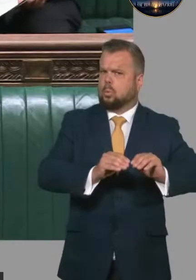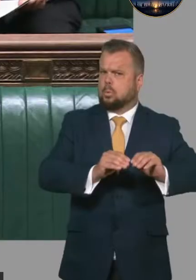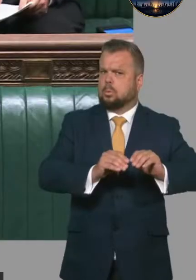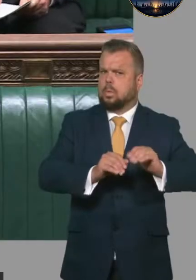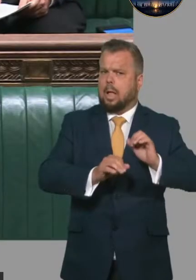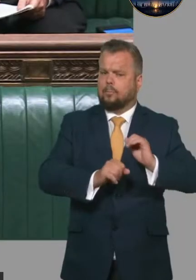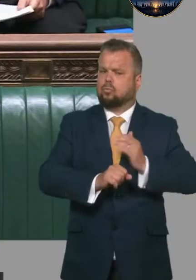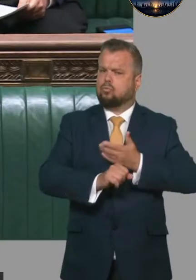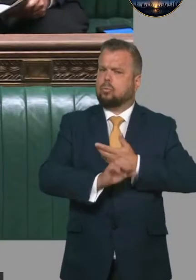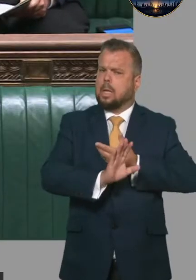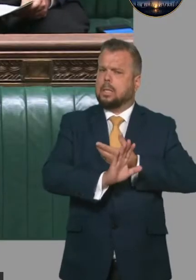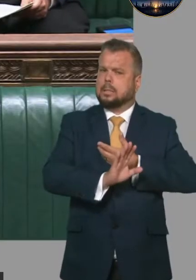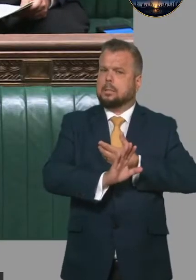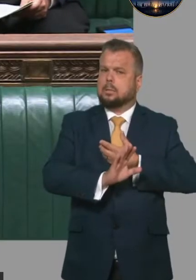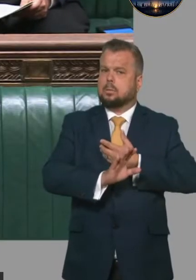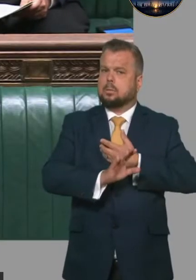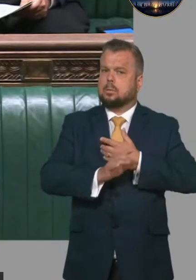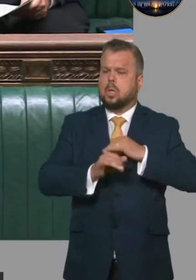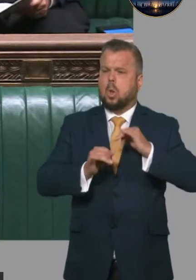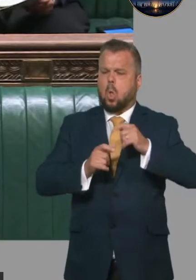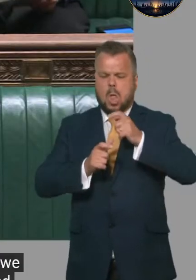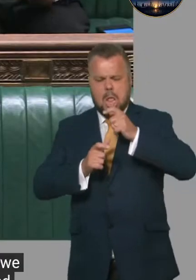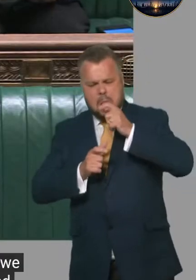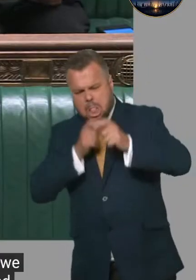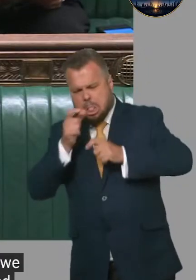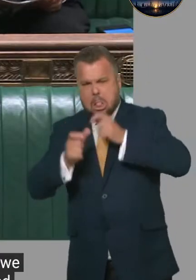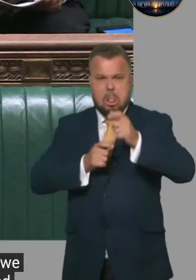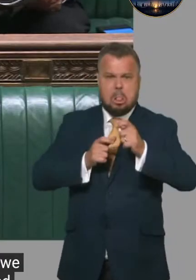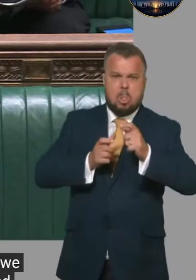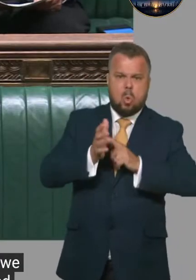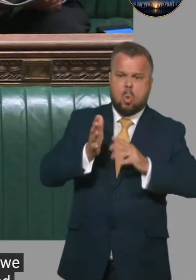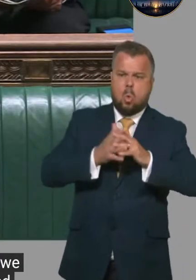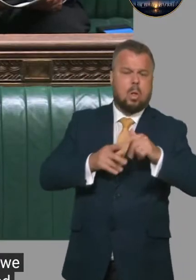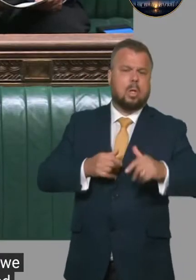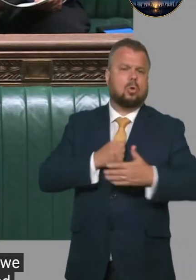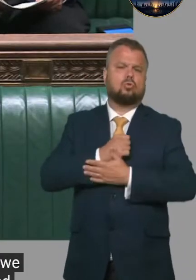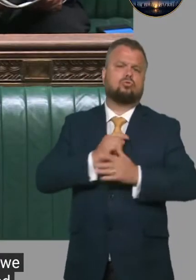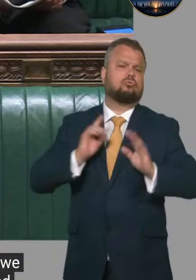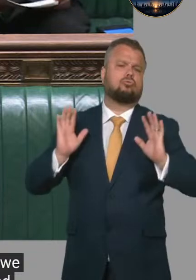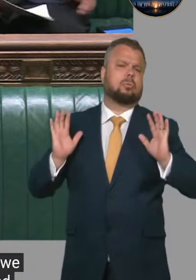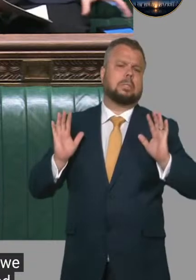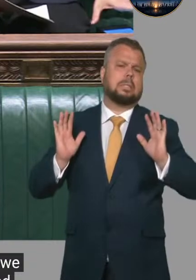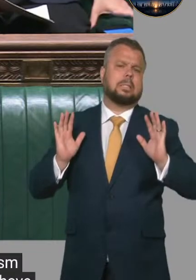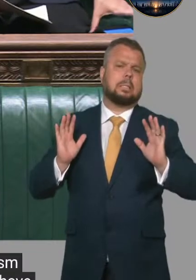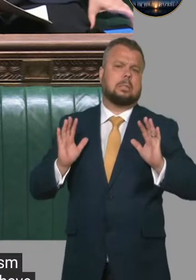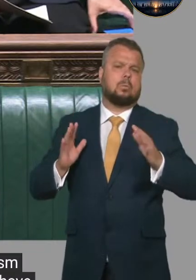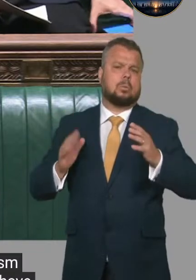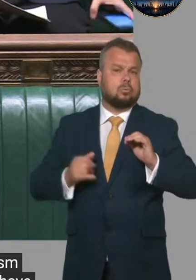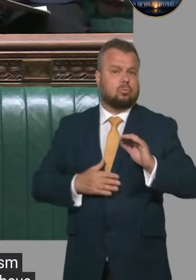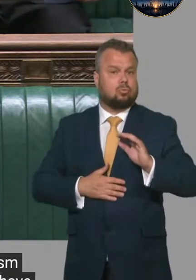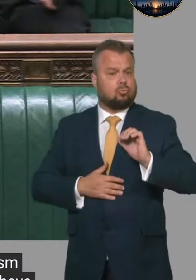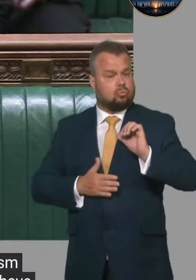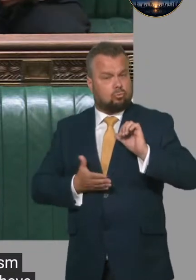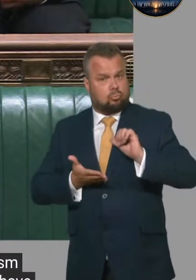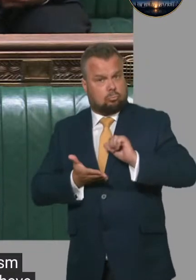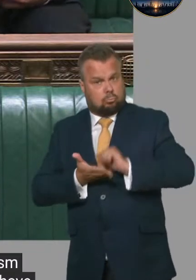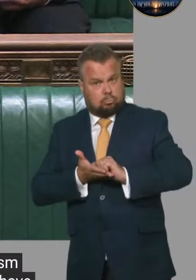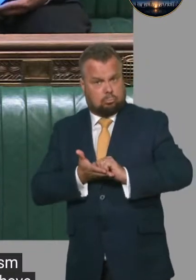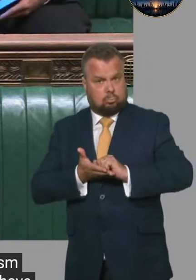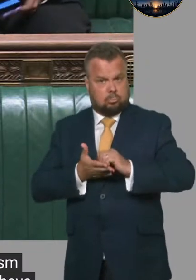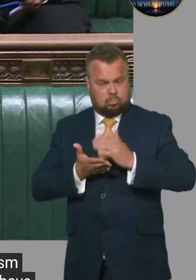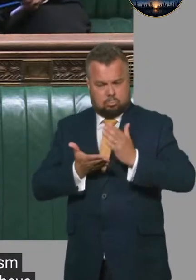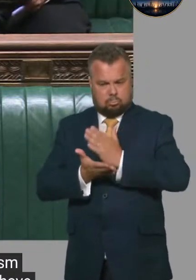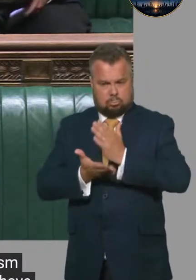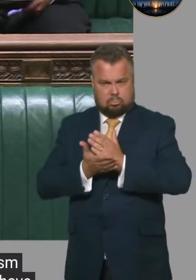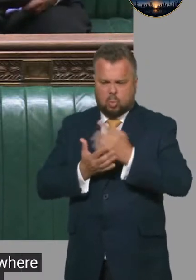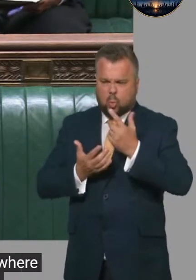seen shocking examples of where Muslims in our country have been targeted on the basis of their faith and because of who they are. And we